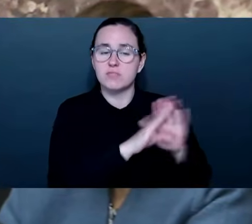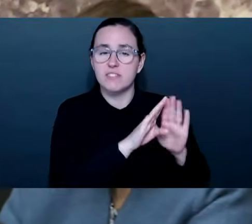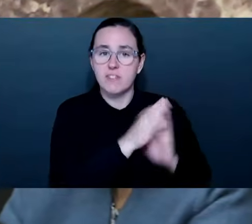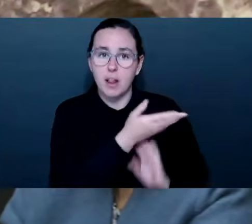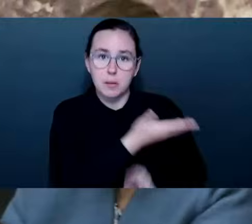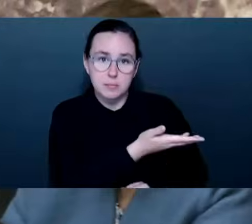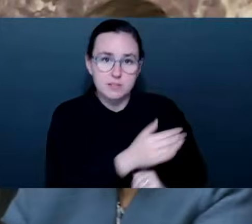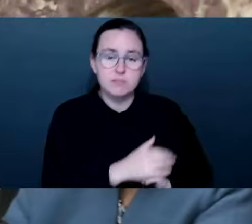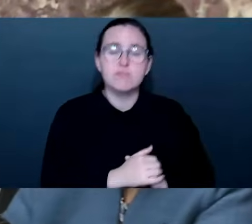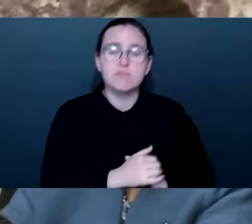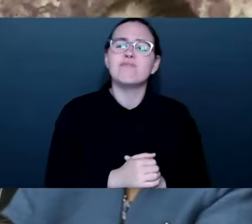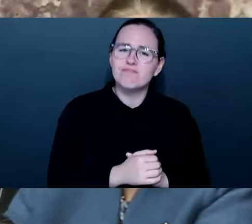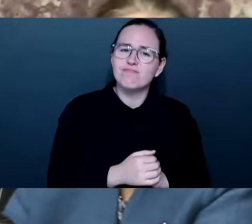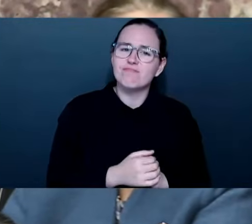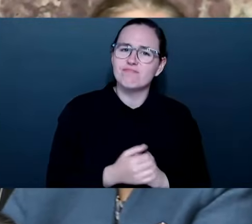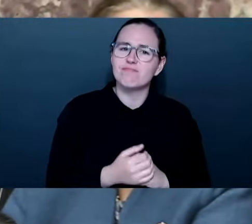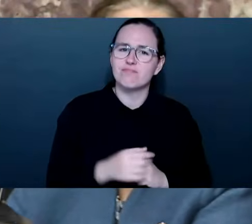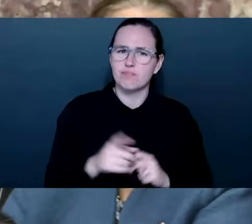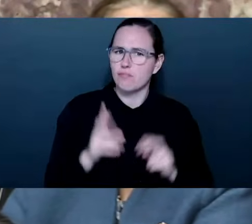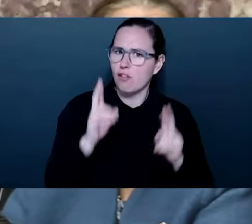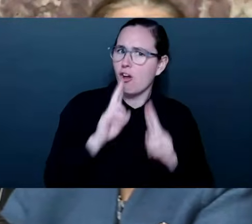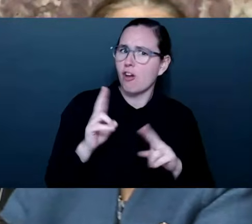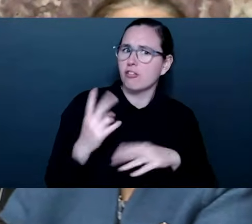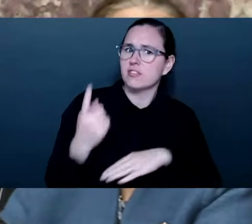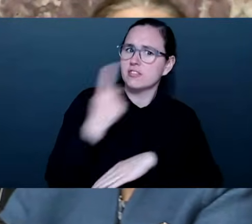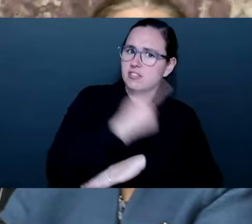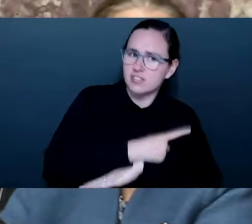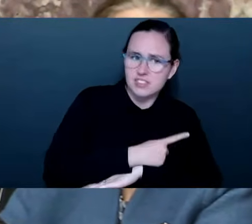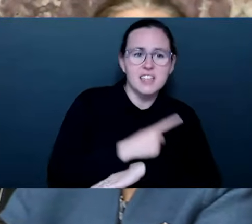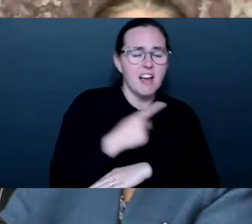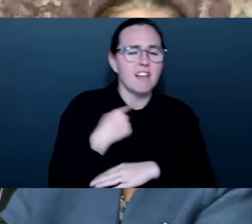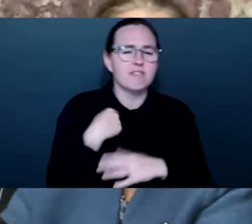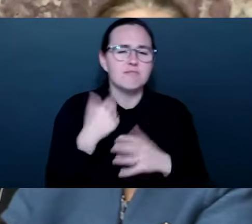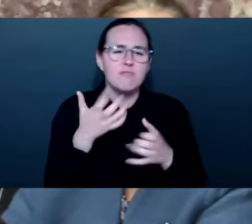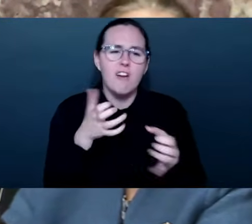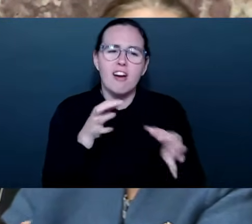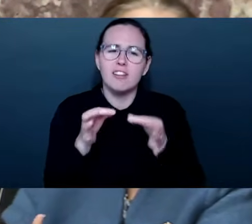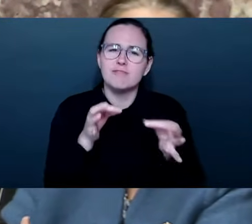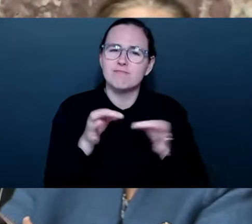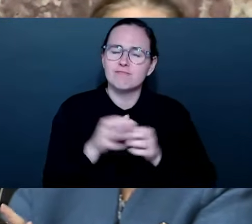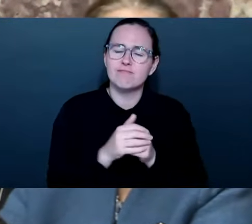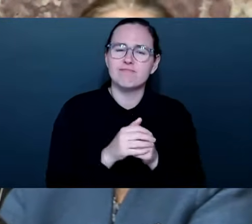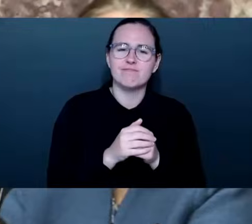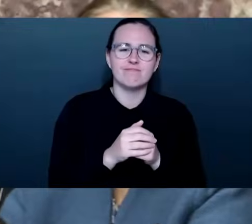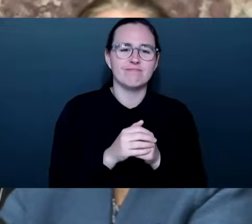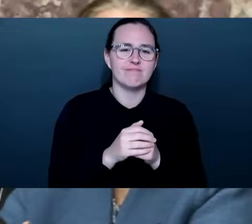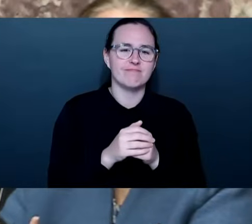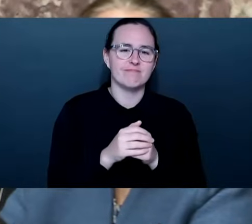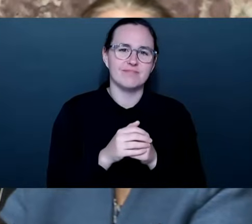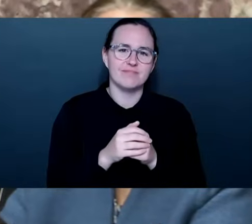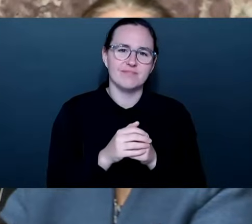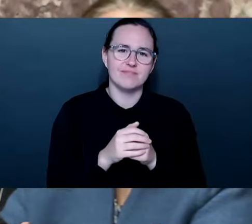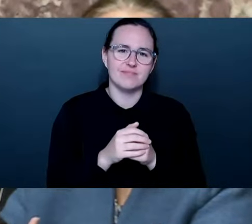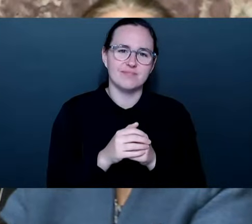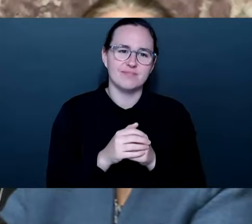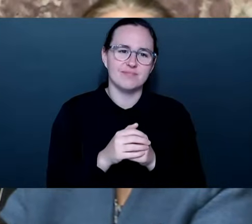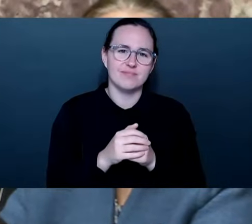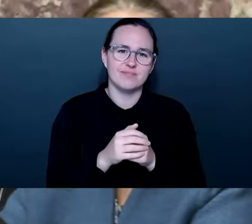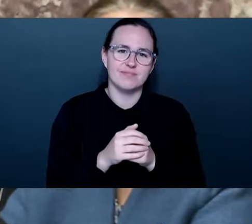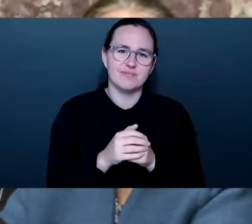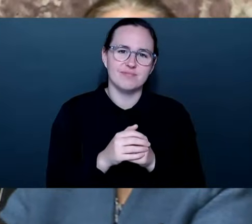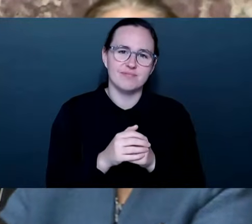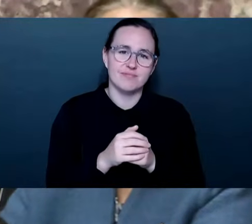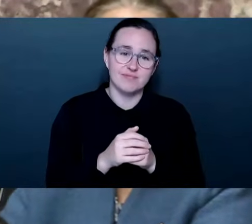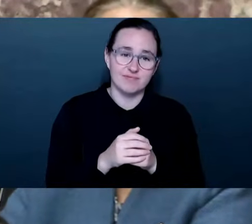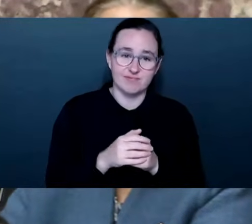My amazing, thoughtful, kind, compassionate son, Ashton Wickens, turned